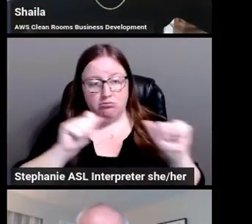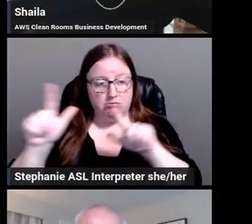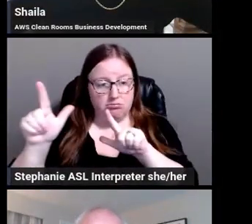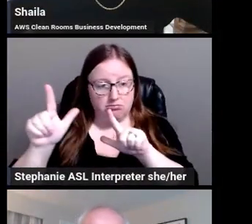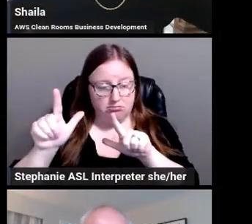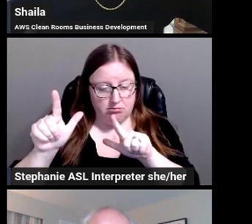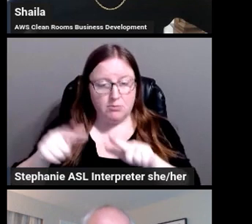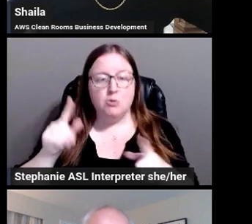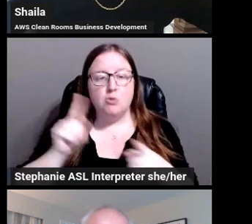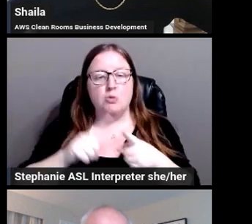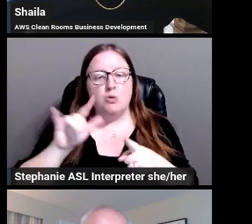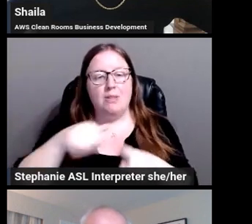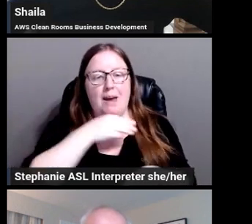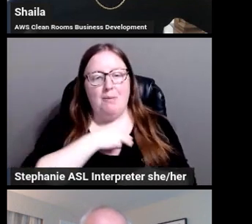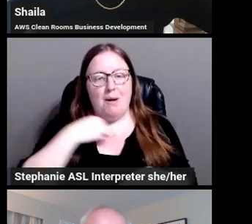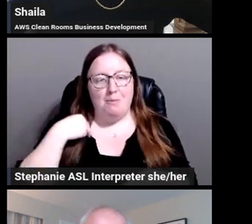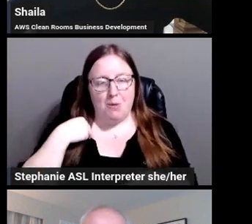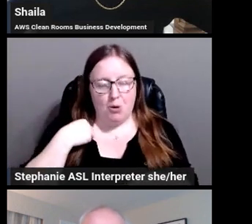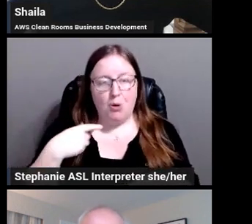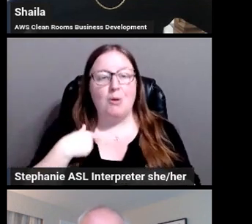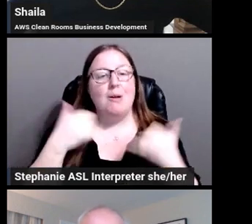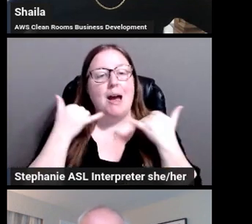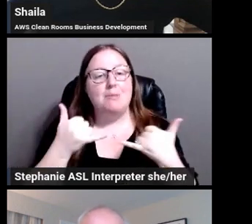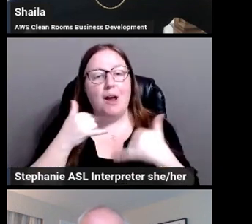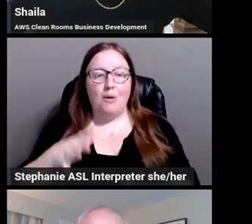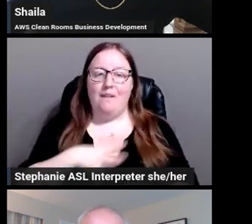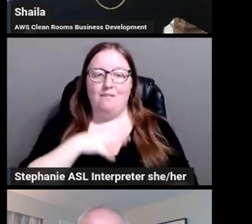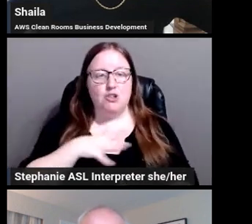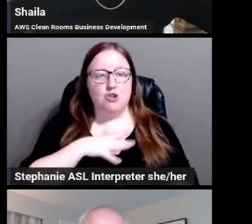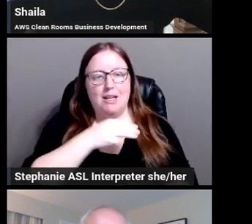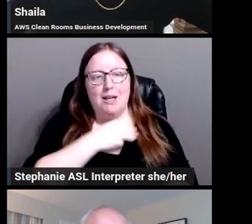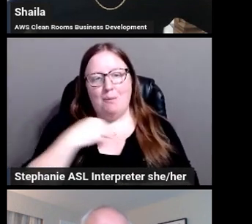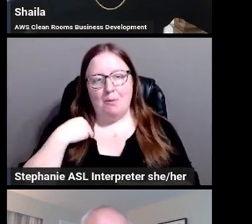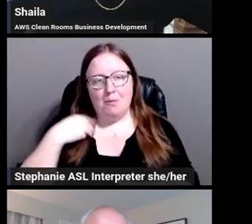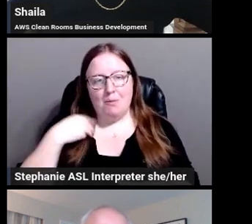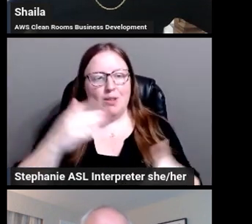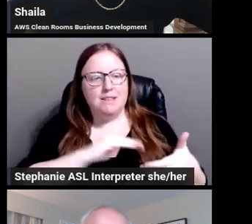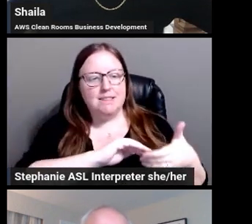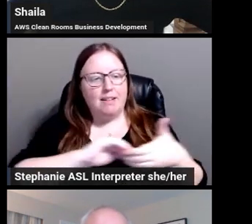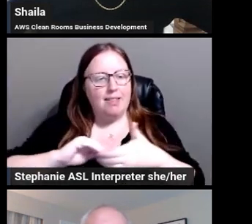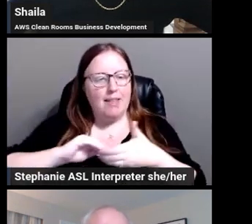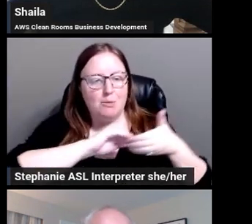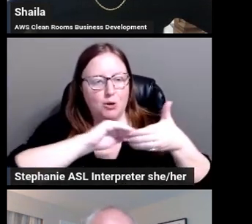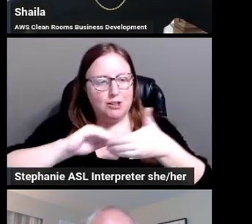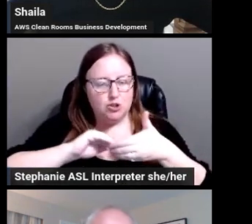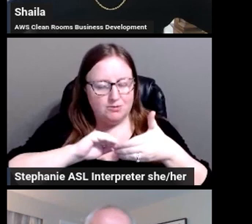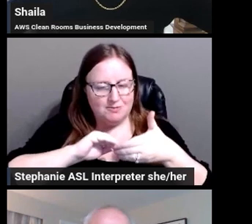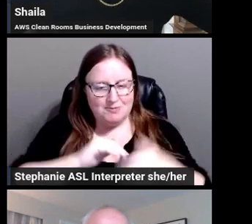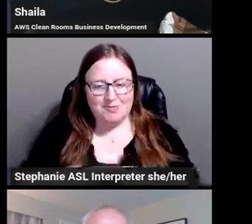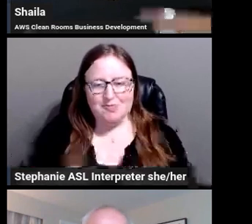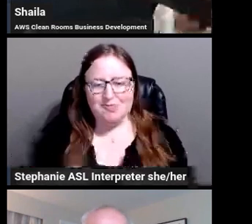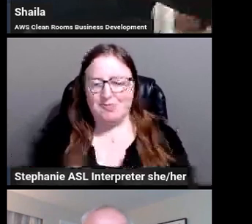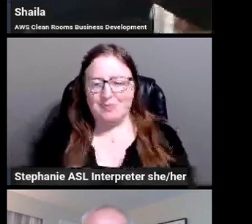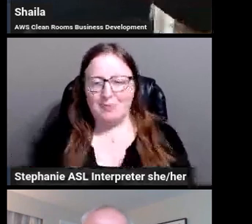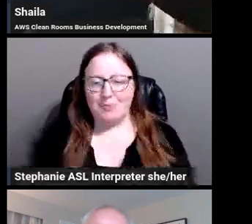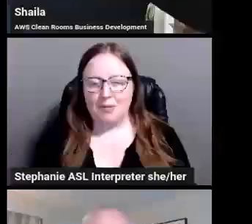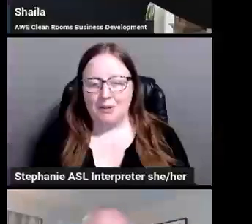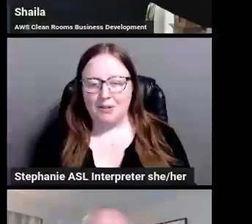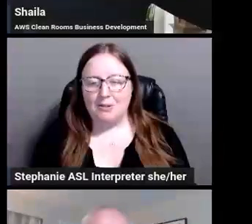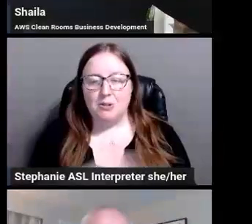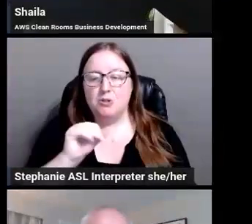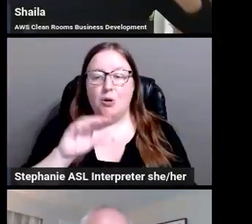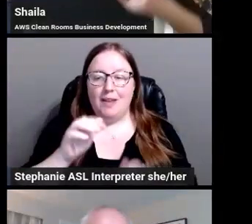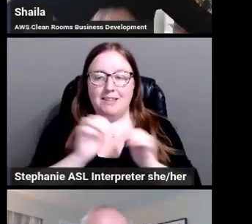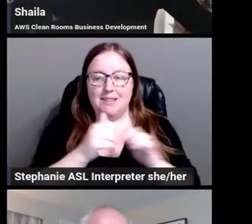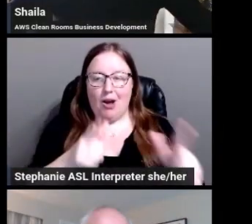inviting me to this member. I am now officially a member of this collaboration as the social firm. Okay. So that's how